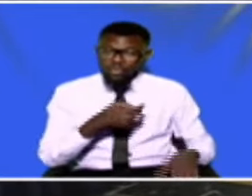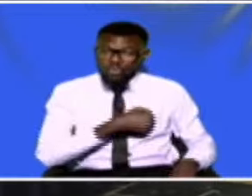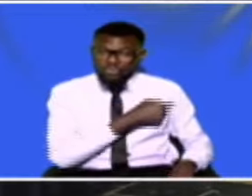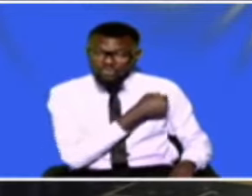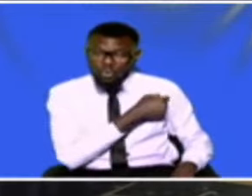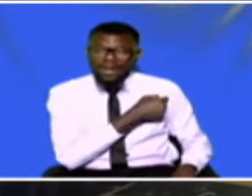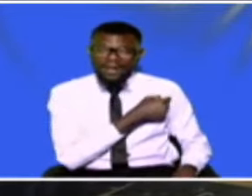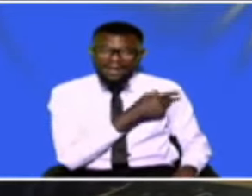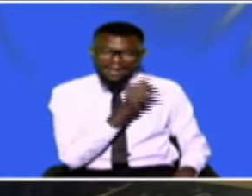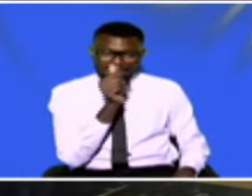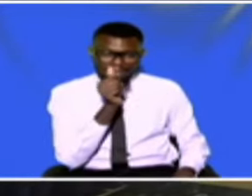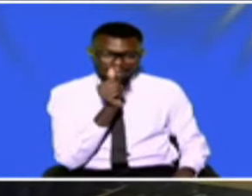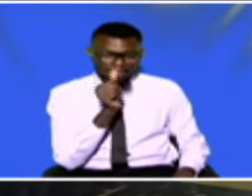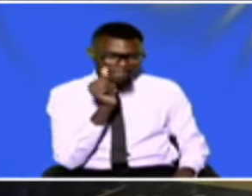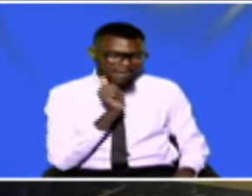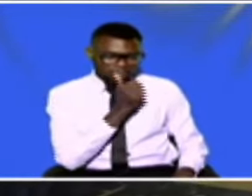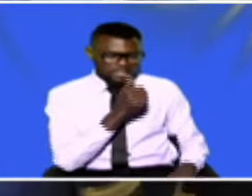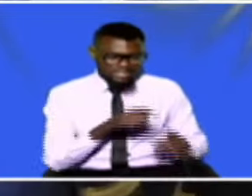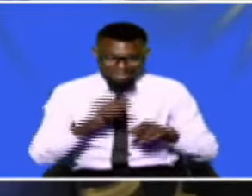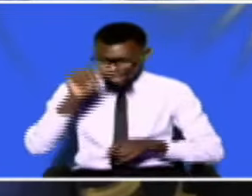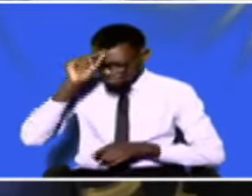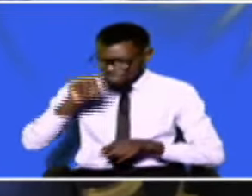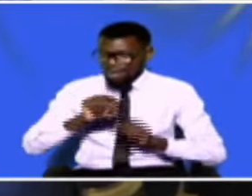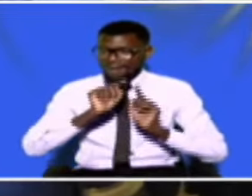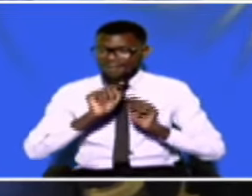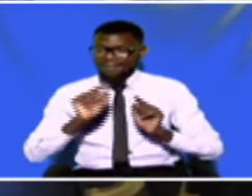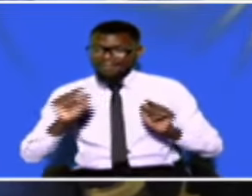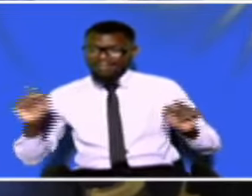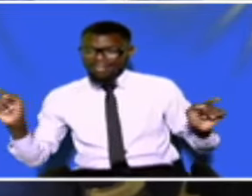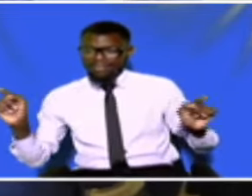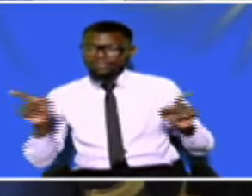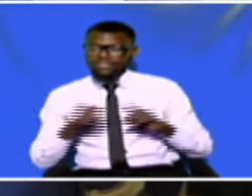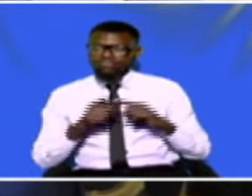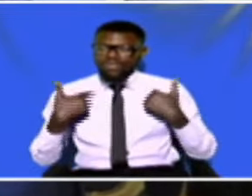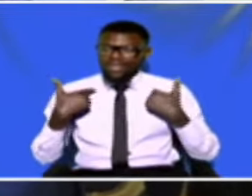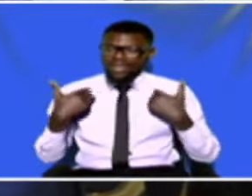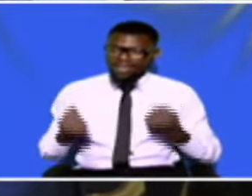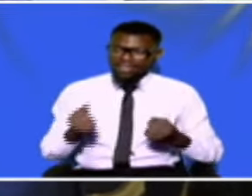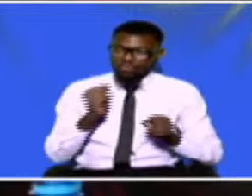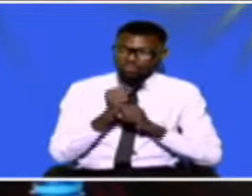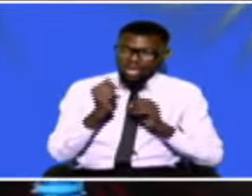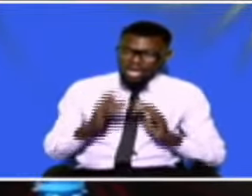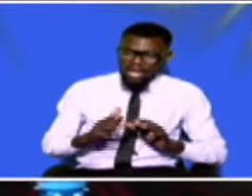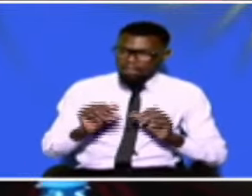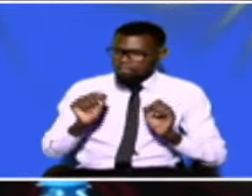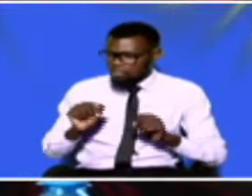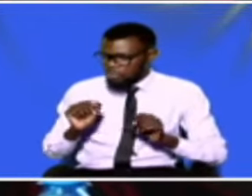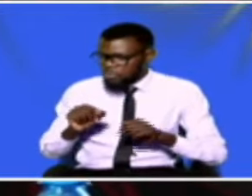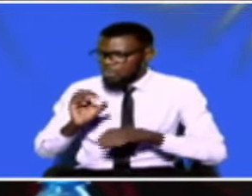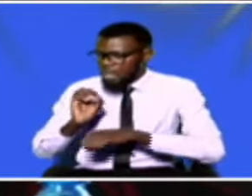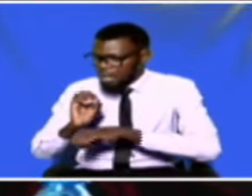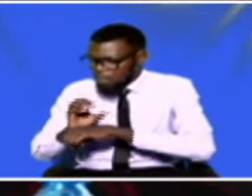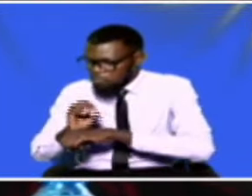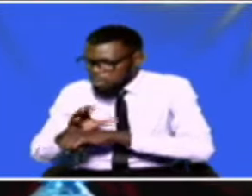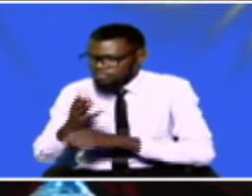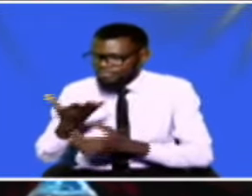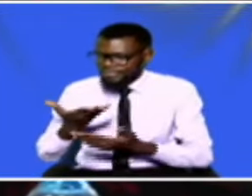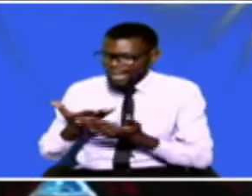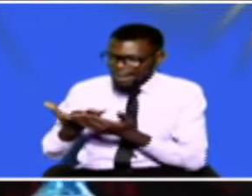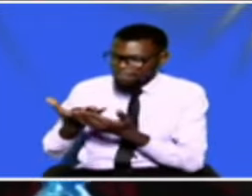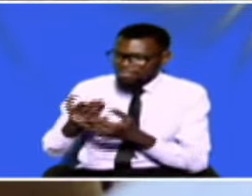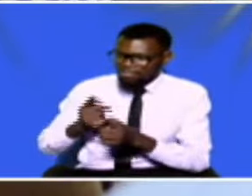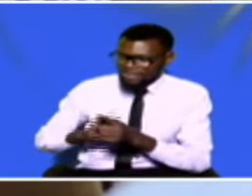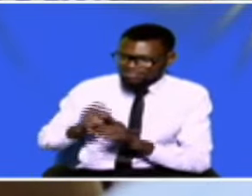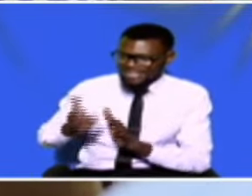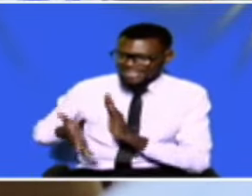na zile za kibinafsi na pia wataalamu wa afya kutoa ushauri kwa wenzao wakati wa huduma na rufaa za dharura, kaunti ya